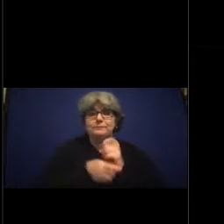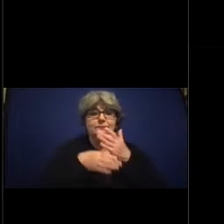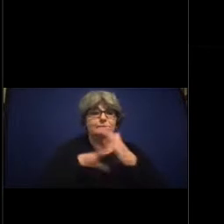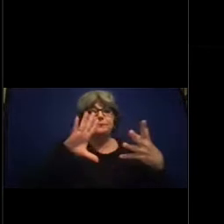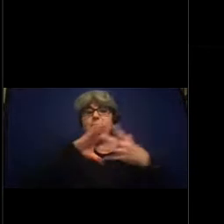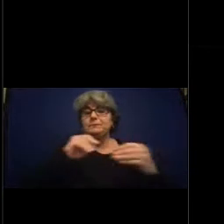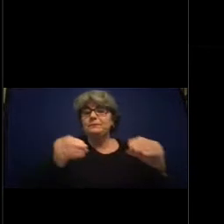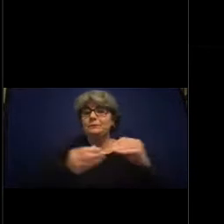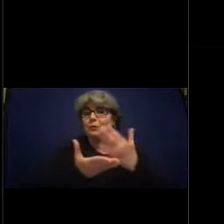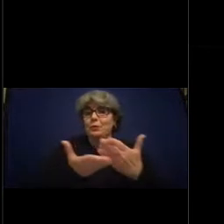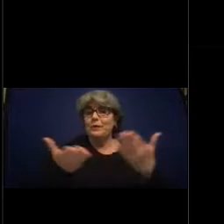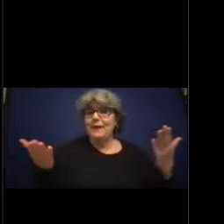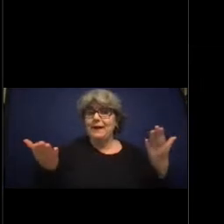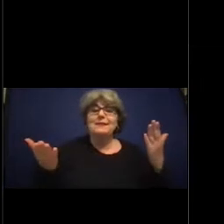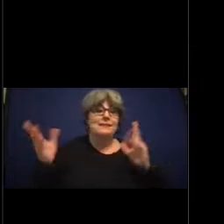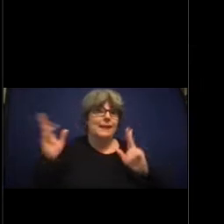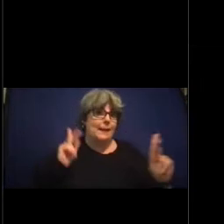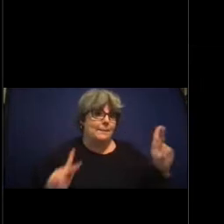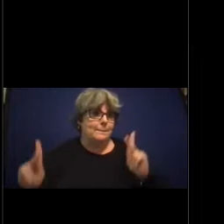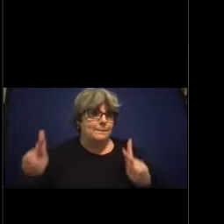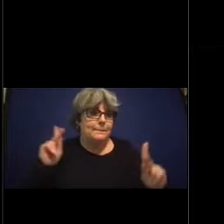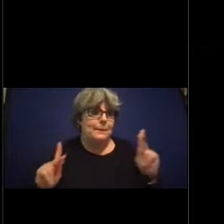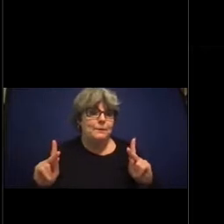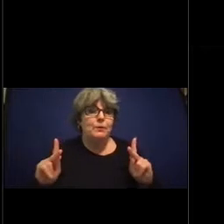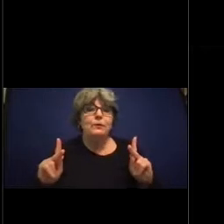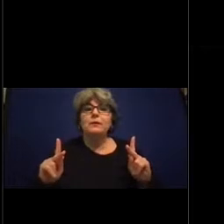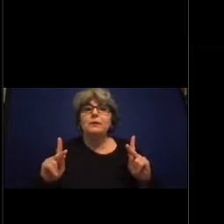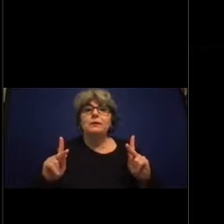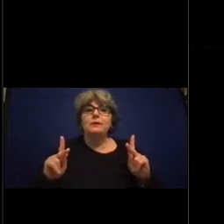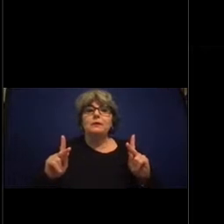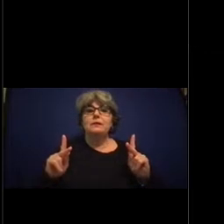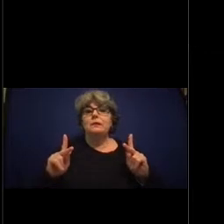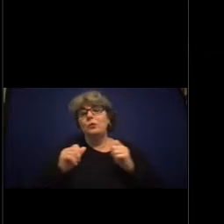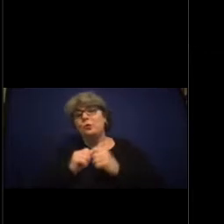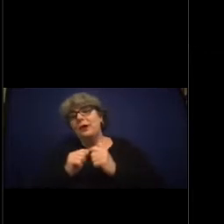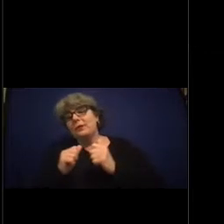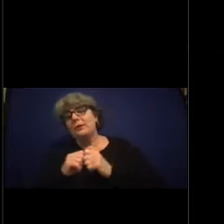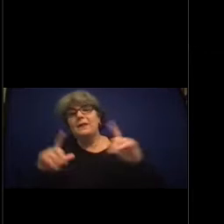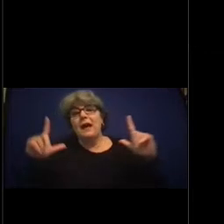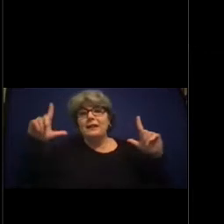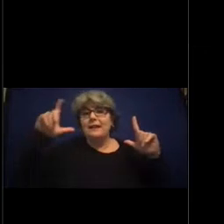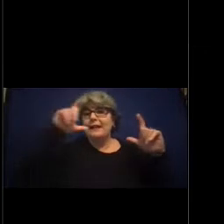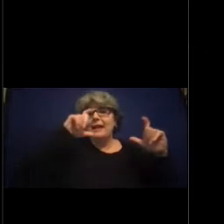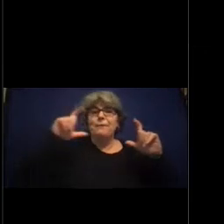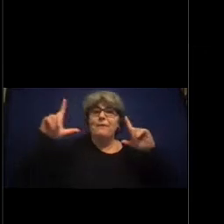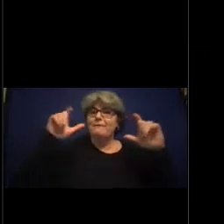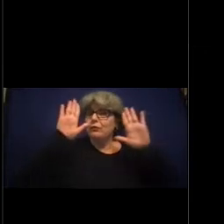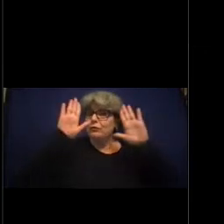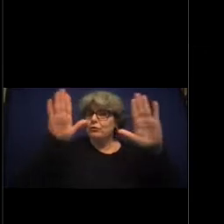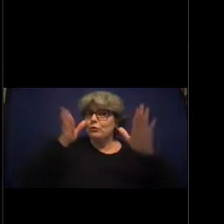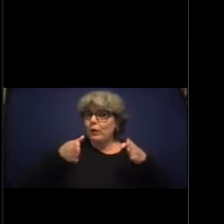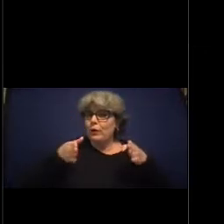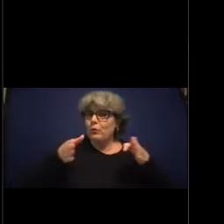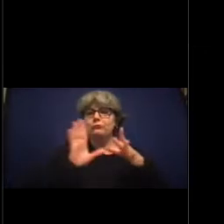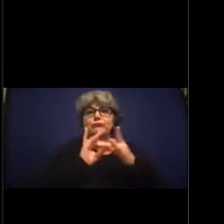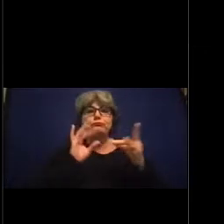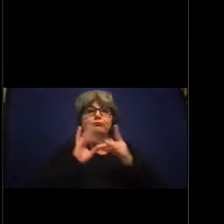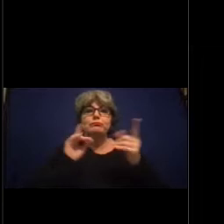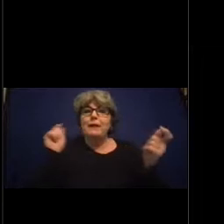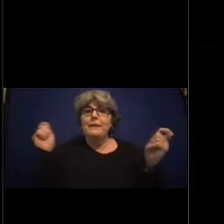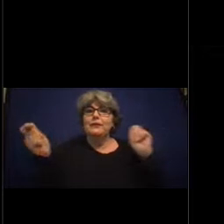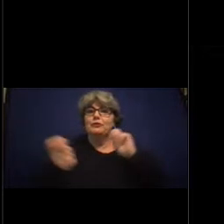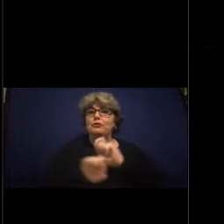with us, with other people. You can be with or without a camera. Photos are a great medium to talk about these changes,